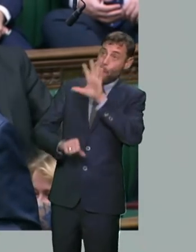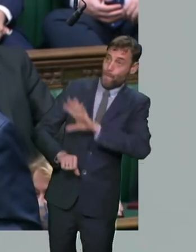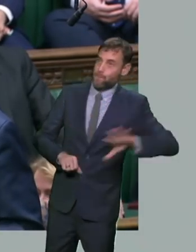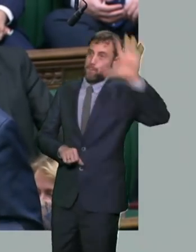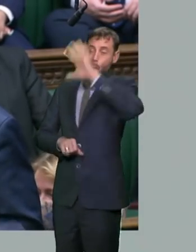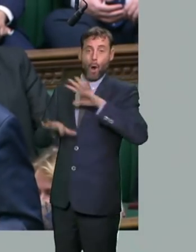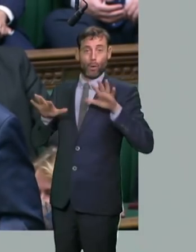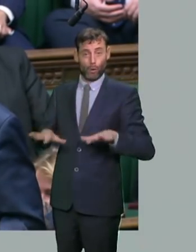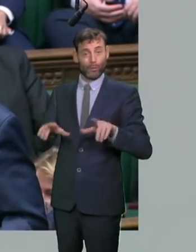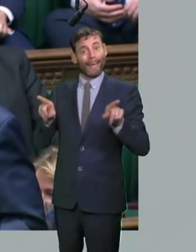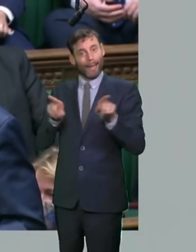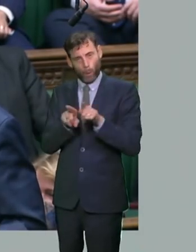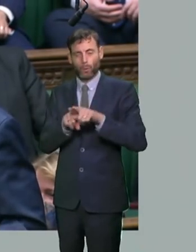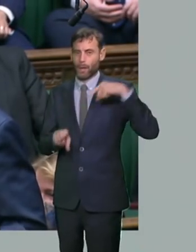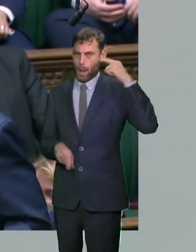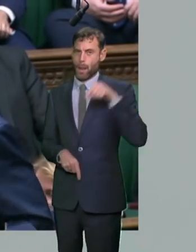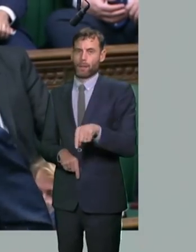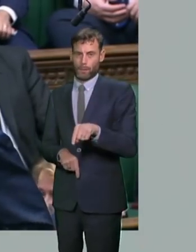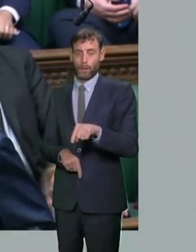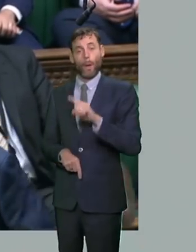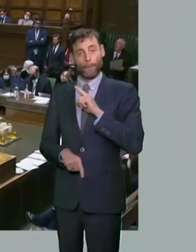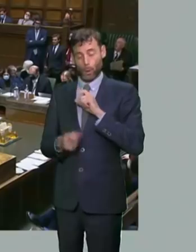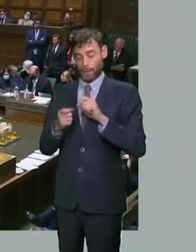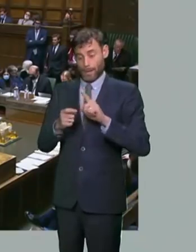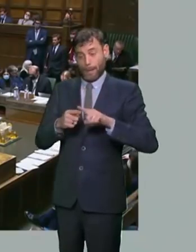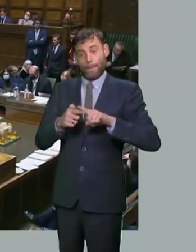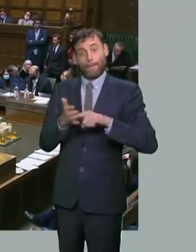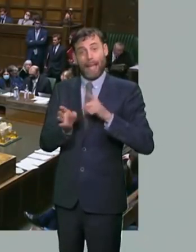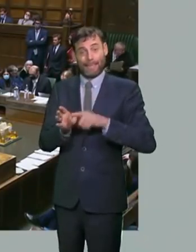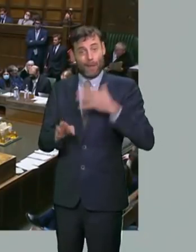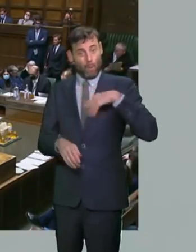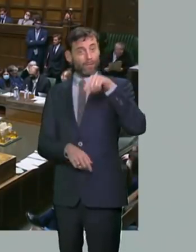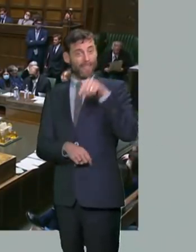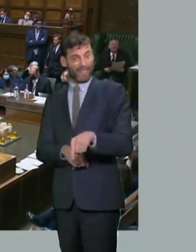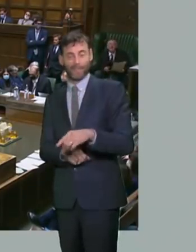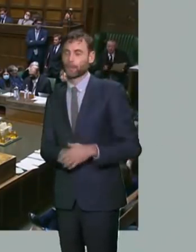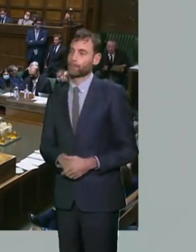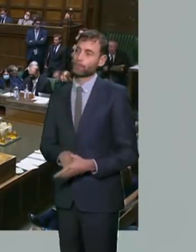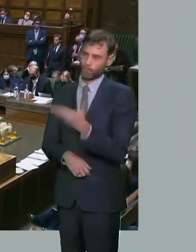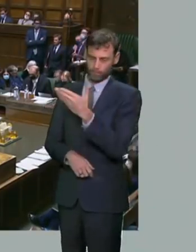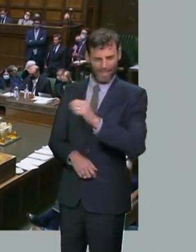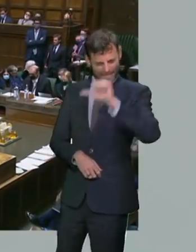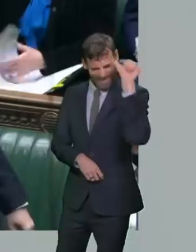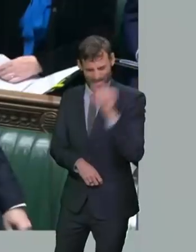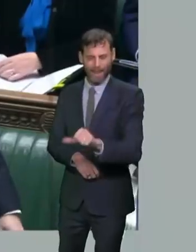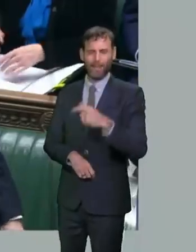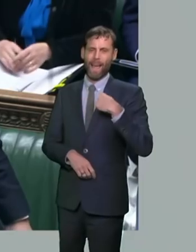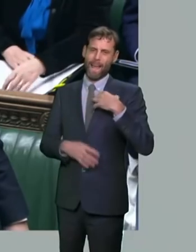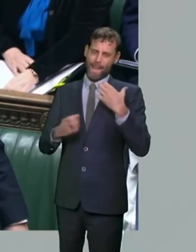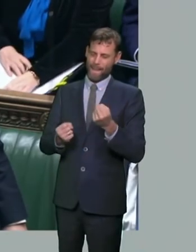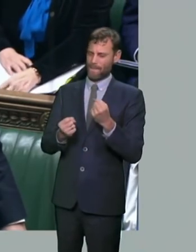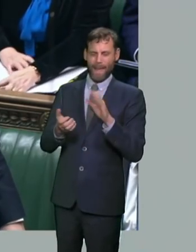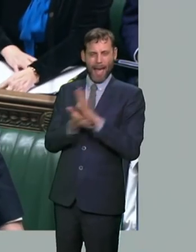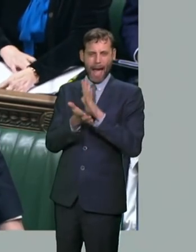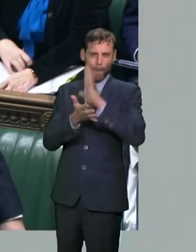including London, because this is what the electors in Bexley want? Yes, Mr. Speaker, I can, and I have happy memories over many years